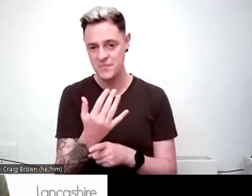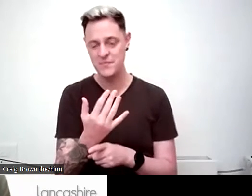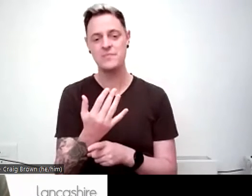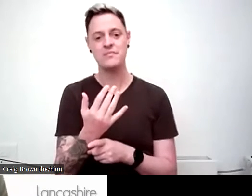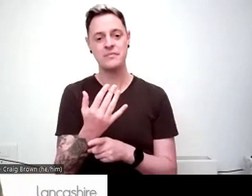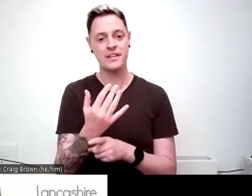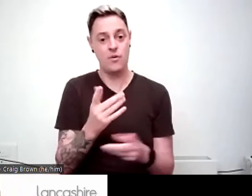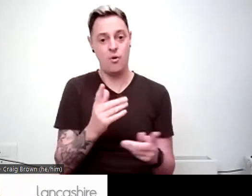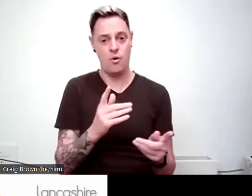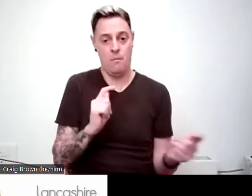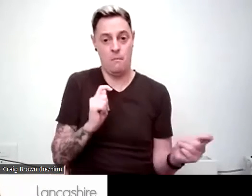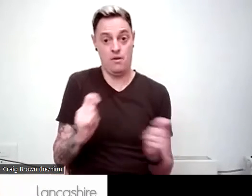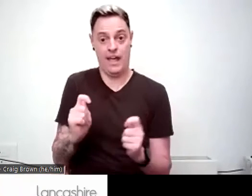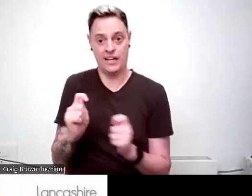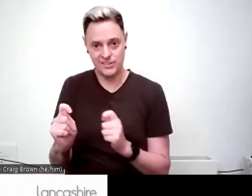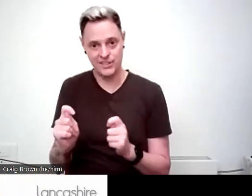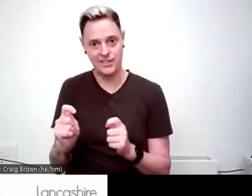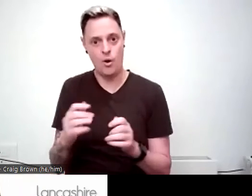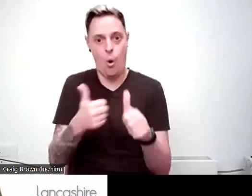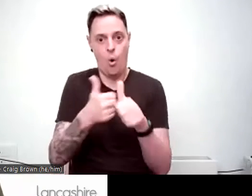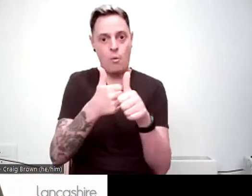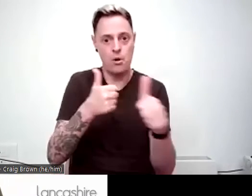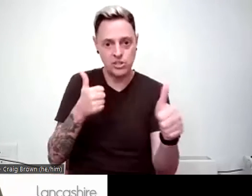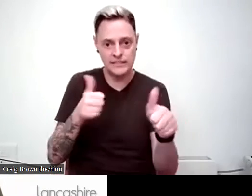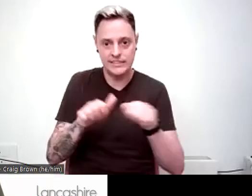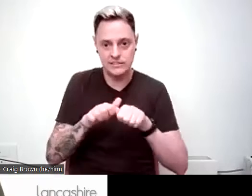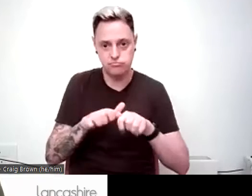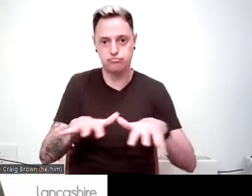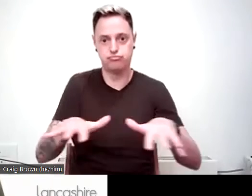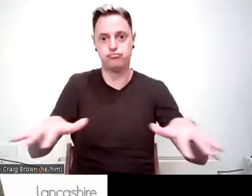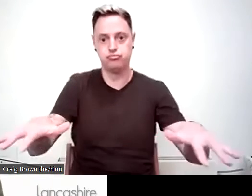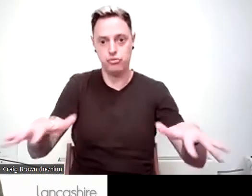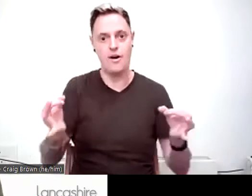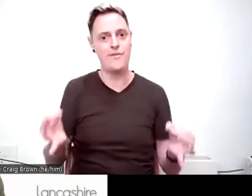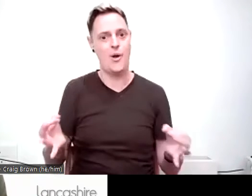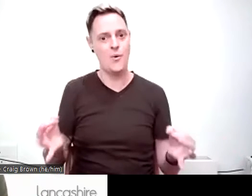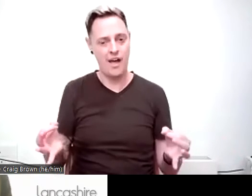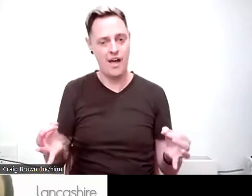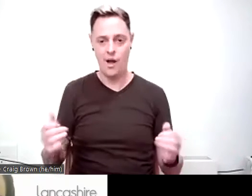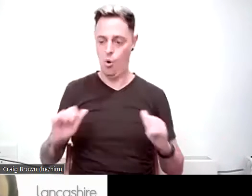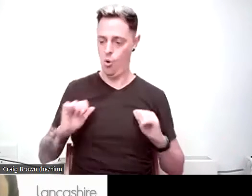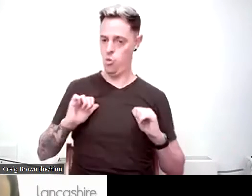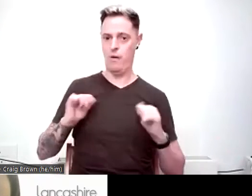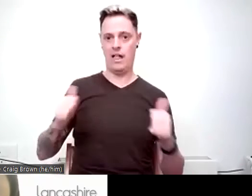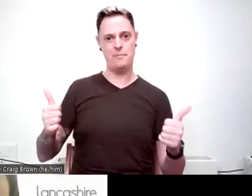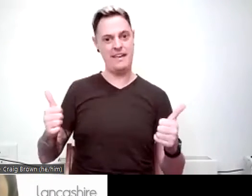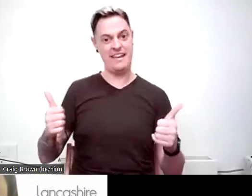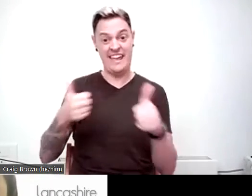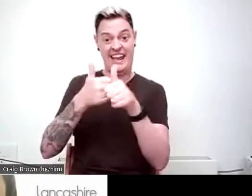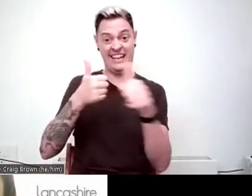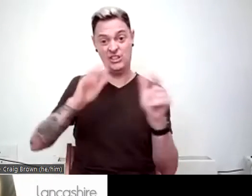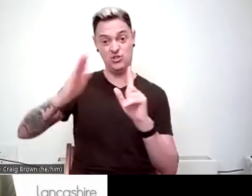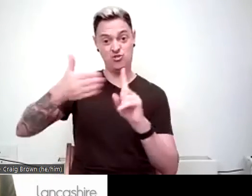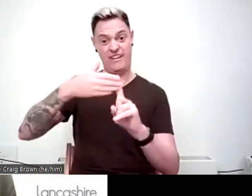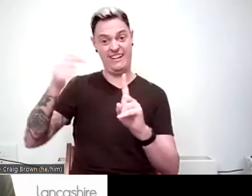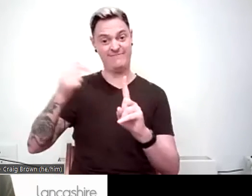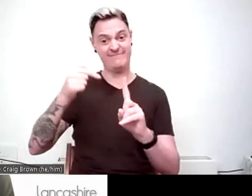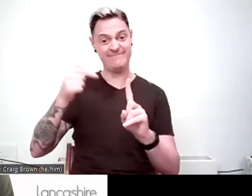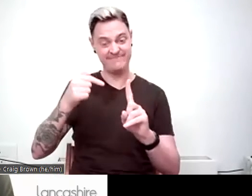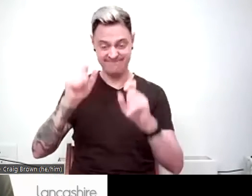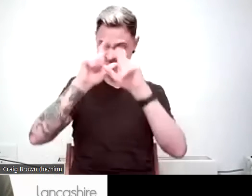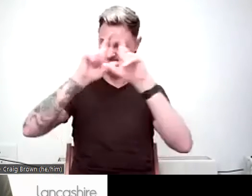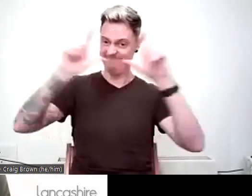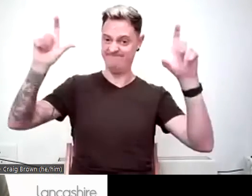and massive commercialization of yoga, of the well-being industry for what it is now. And I think that